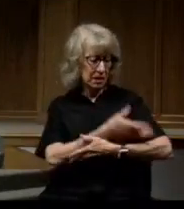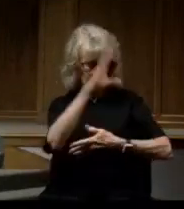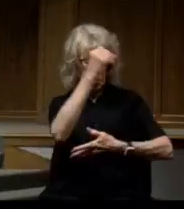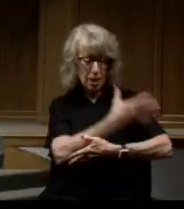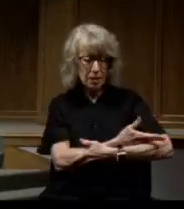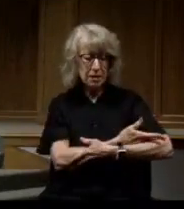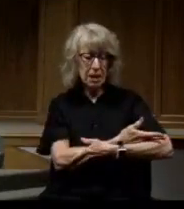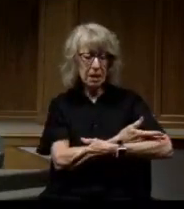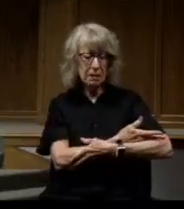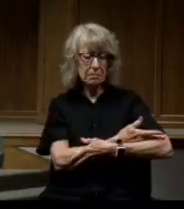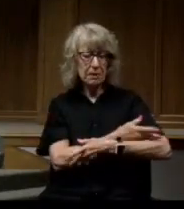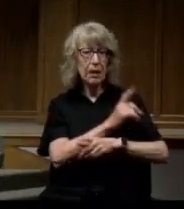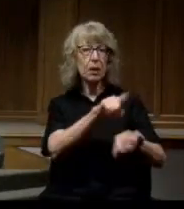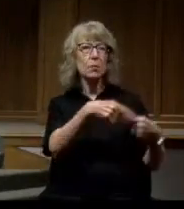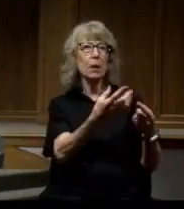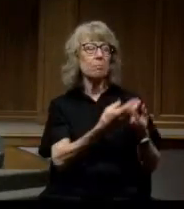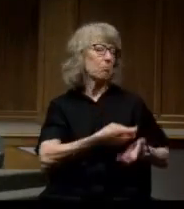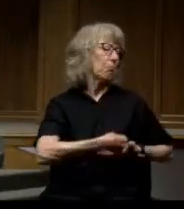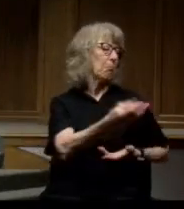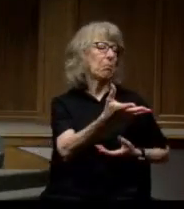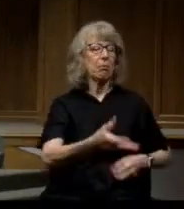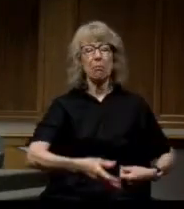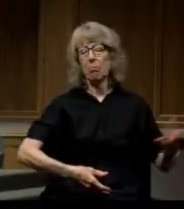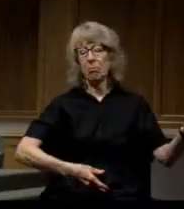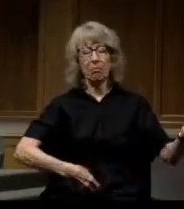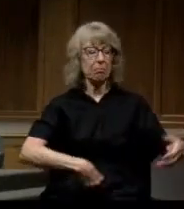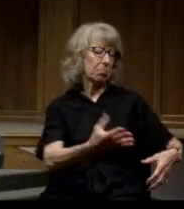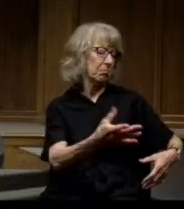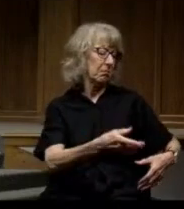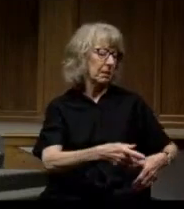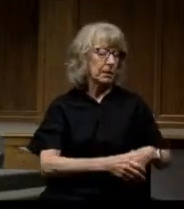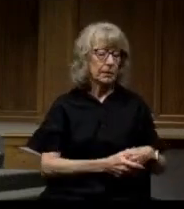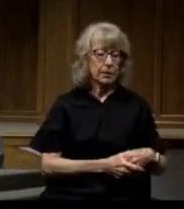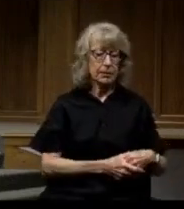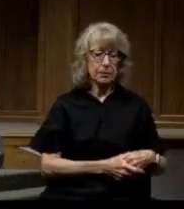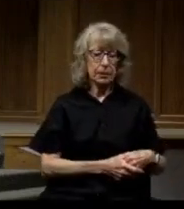you kill the fattened calf for him."